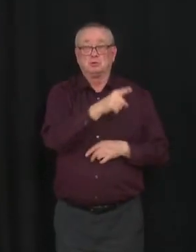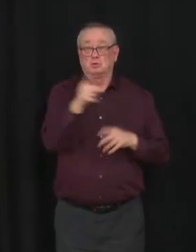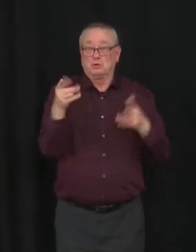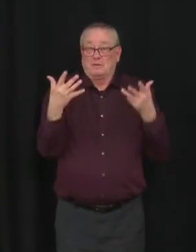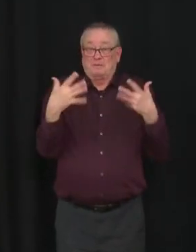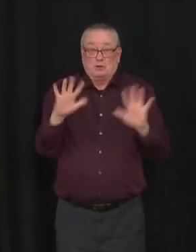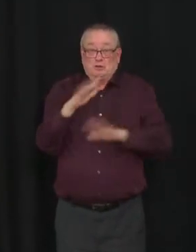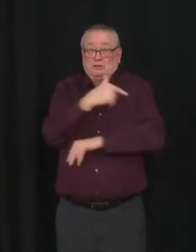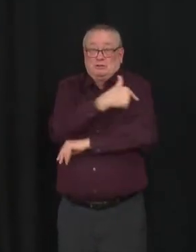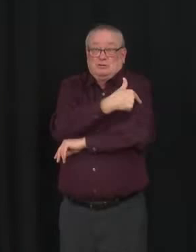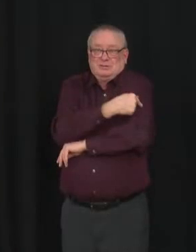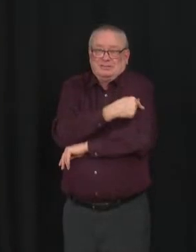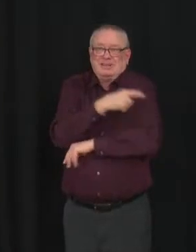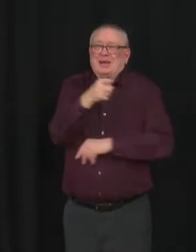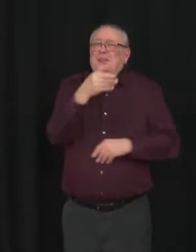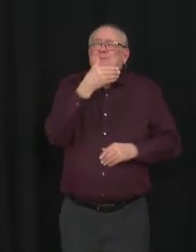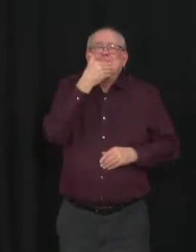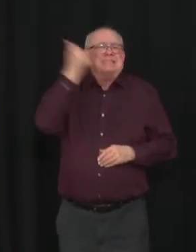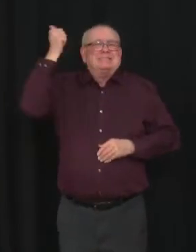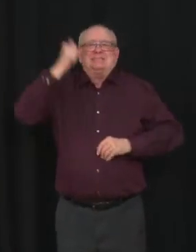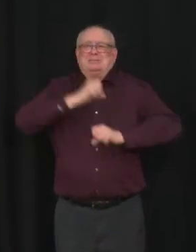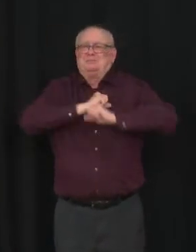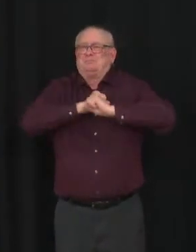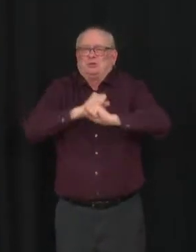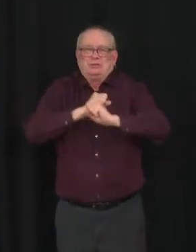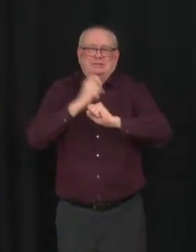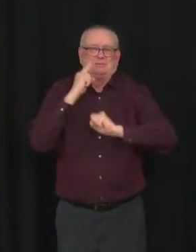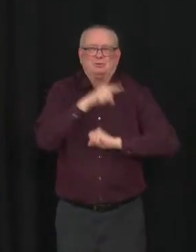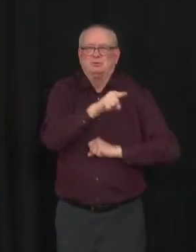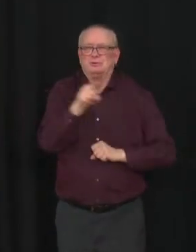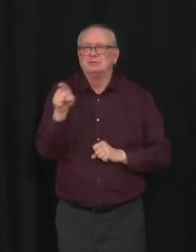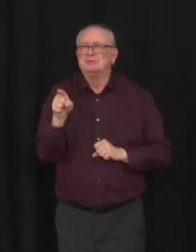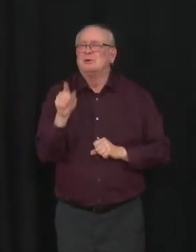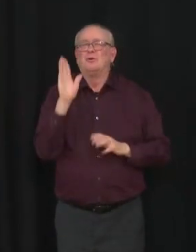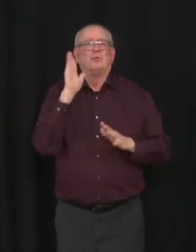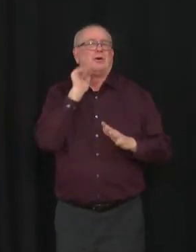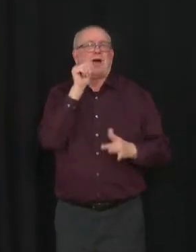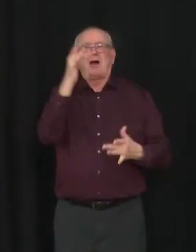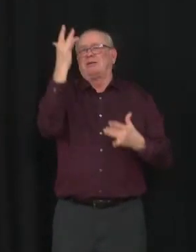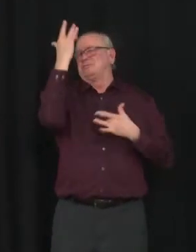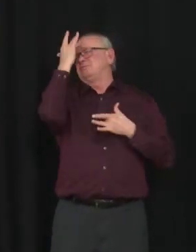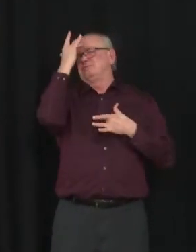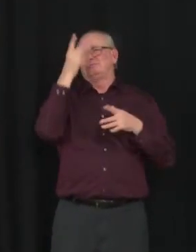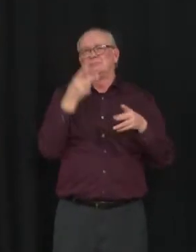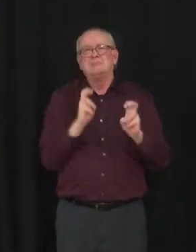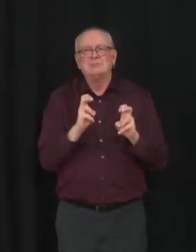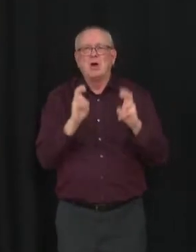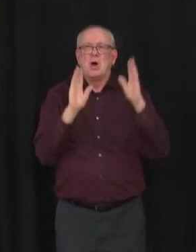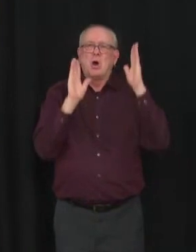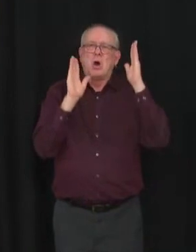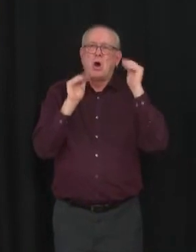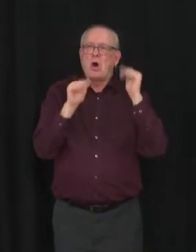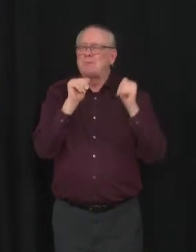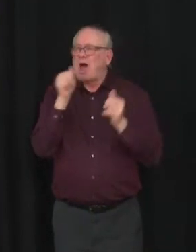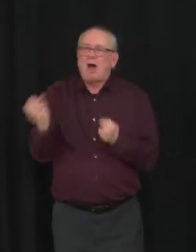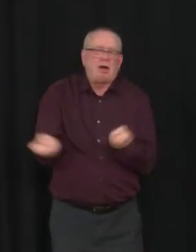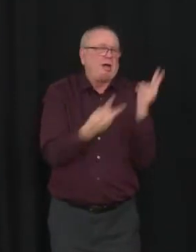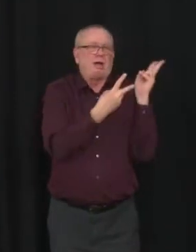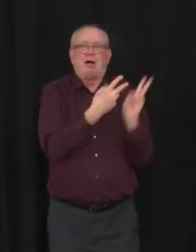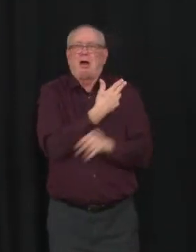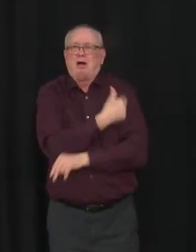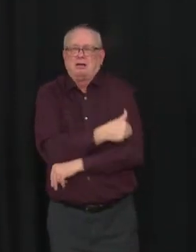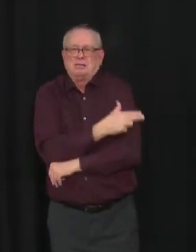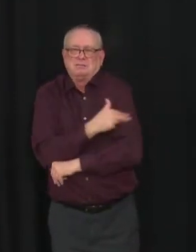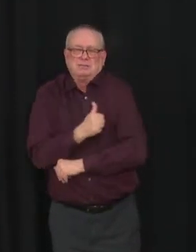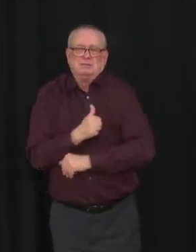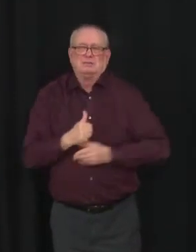will be against severe outcomes due to COVID-19, helping to prevent potential hospitalizations. They will also be protecting those